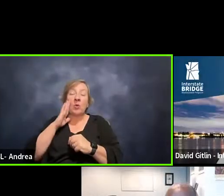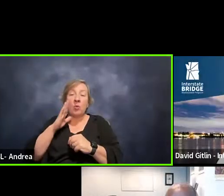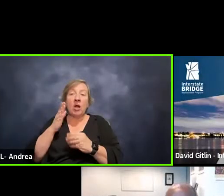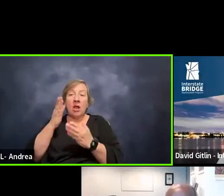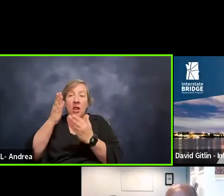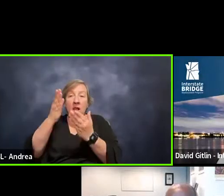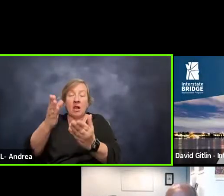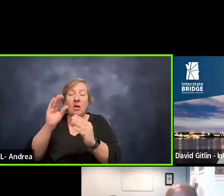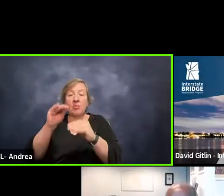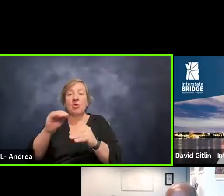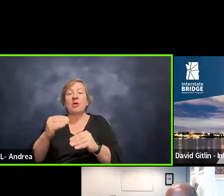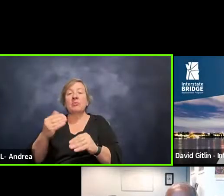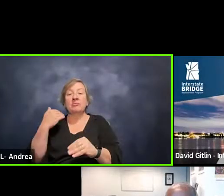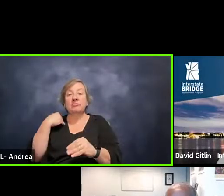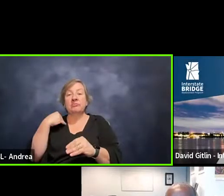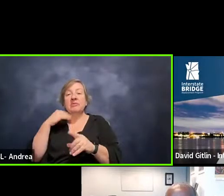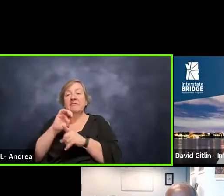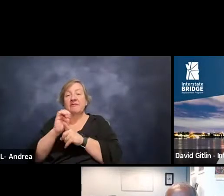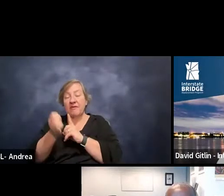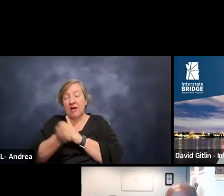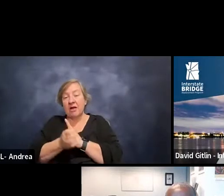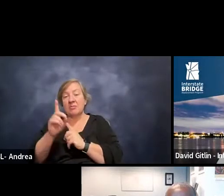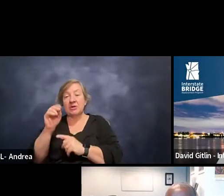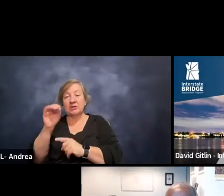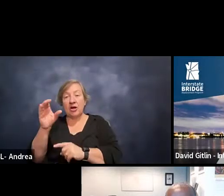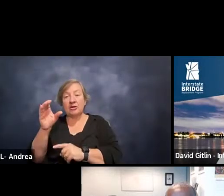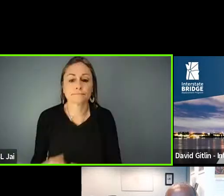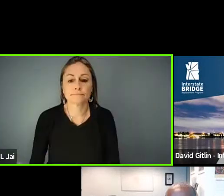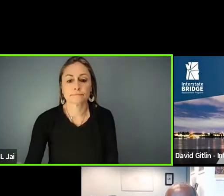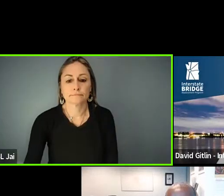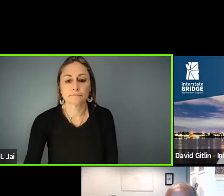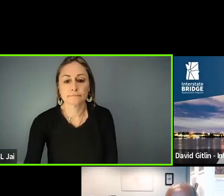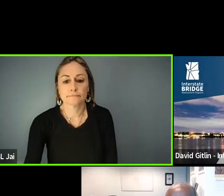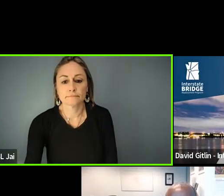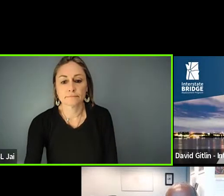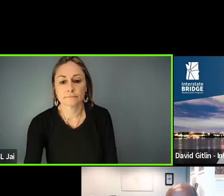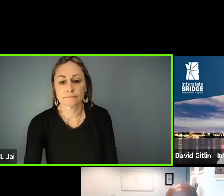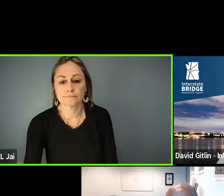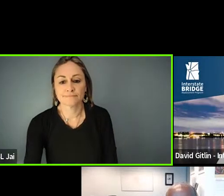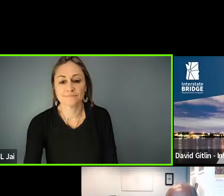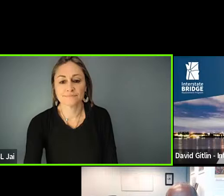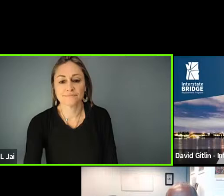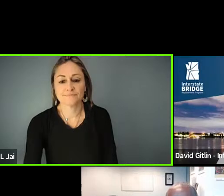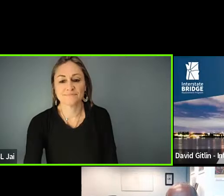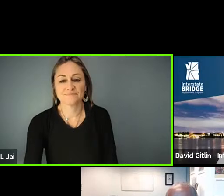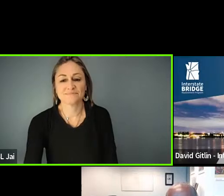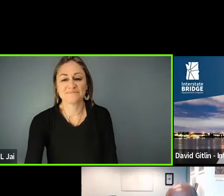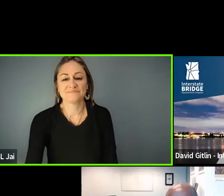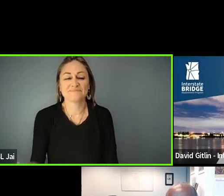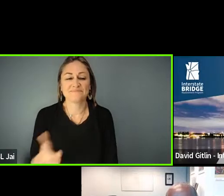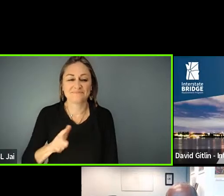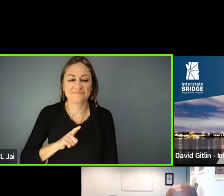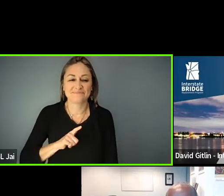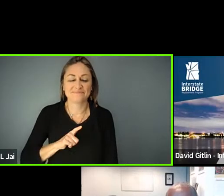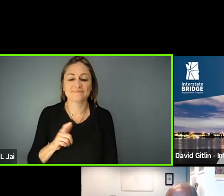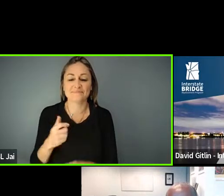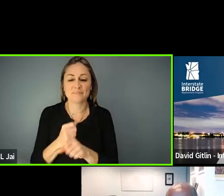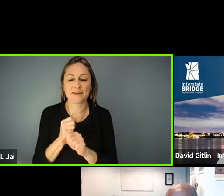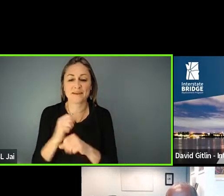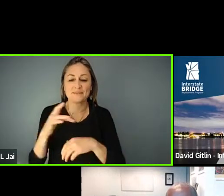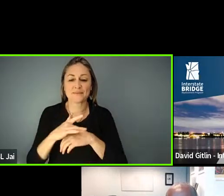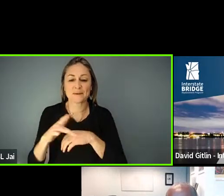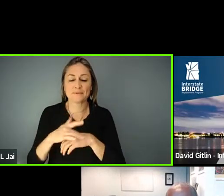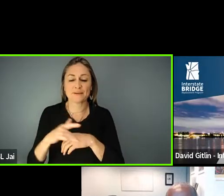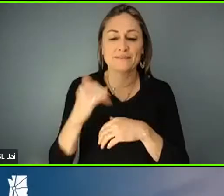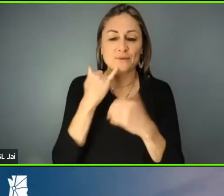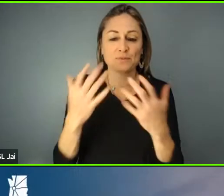the prior environmental documents and making those available. if you are interested in looking back at the